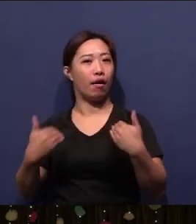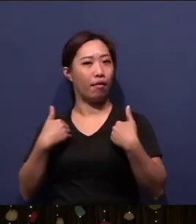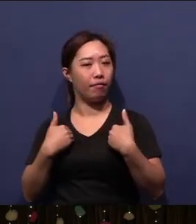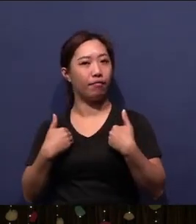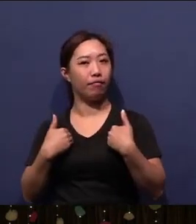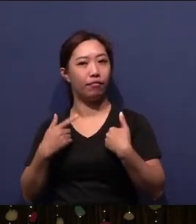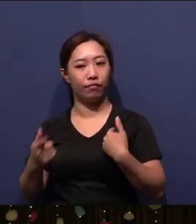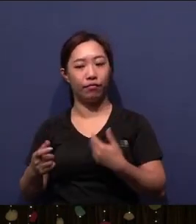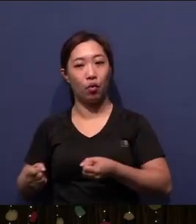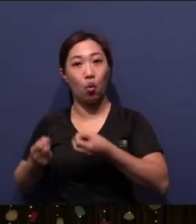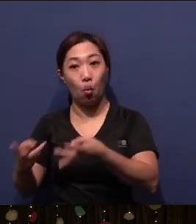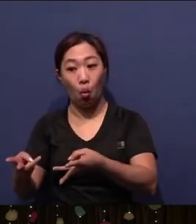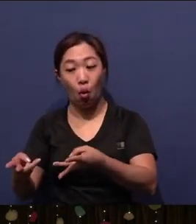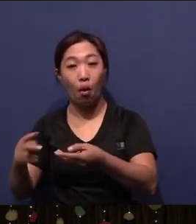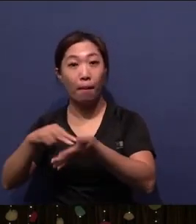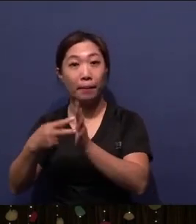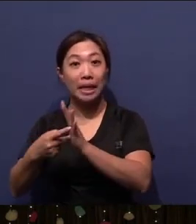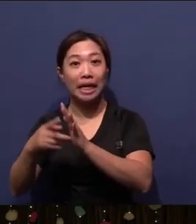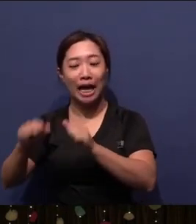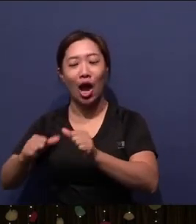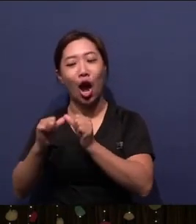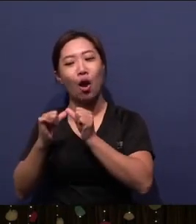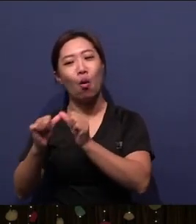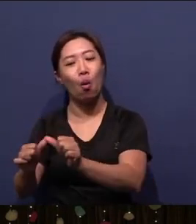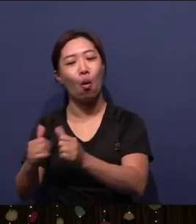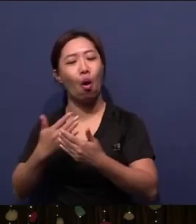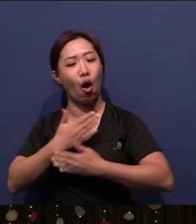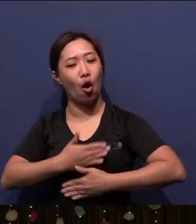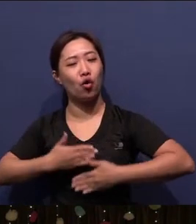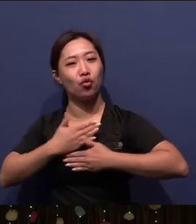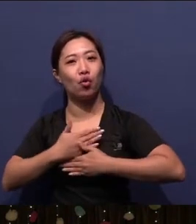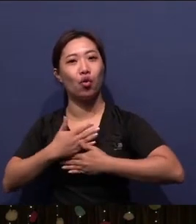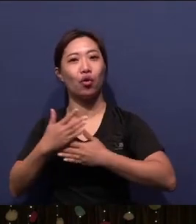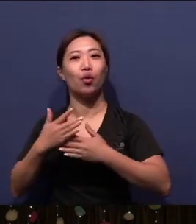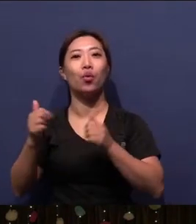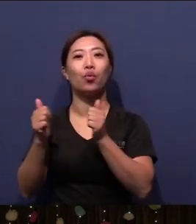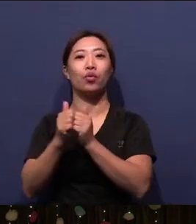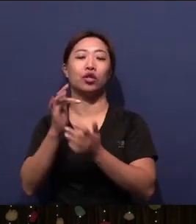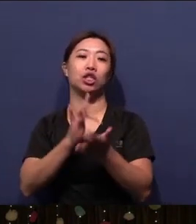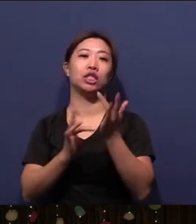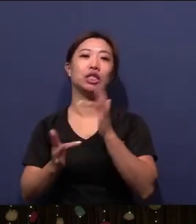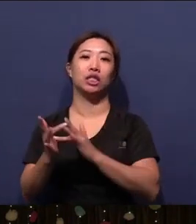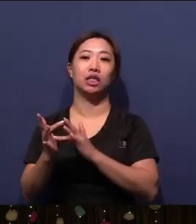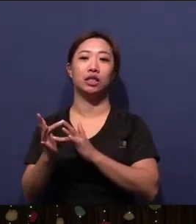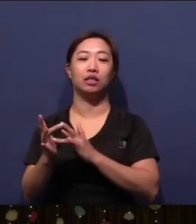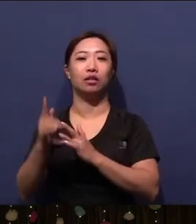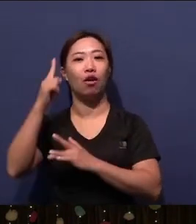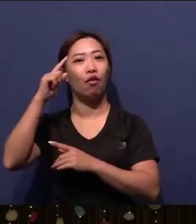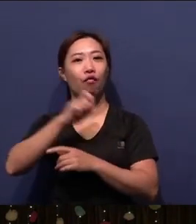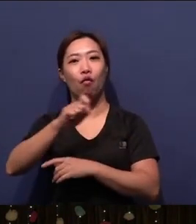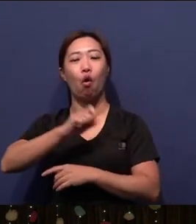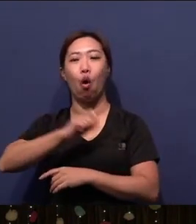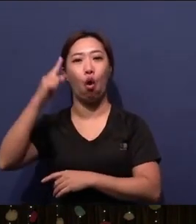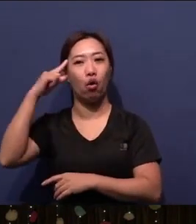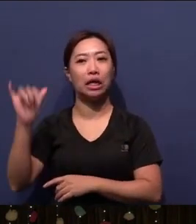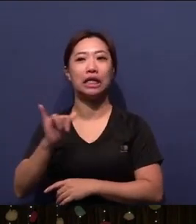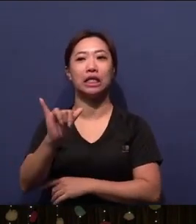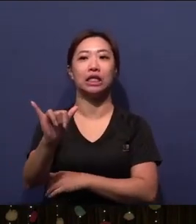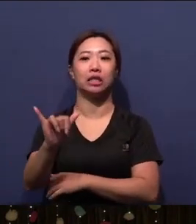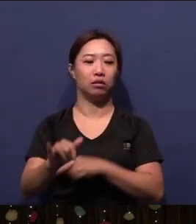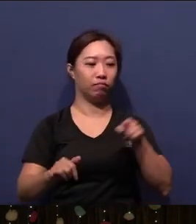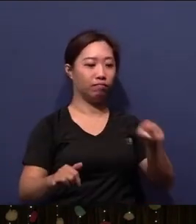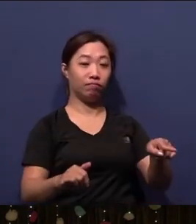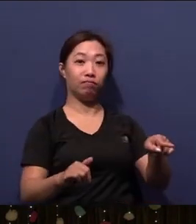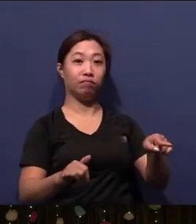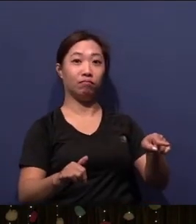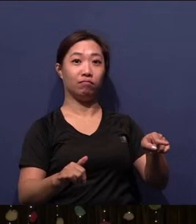to able to continue enjoy Jesus for all eternity. And in contrast, eternal fire